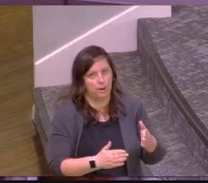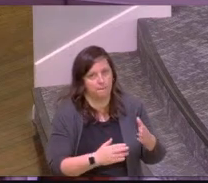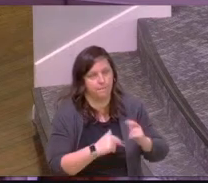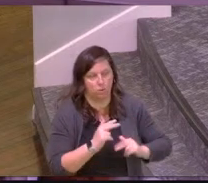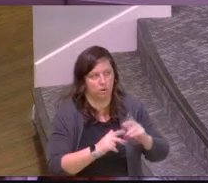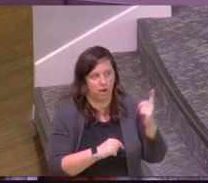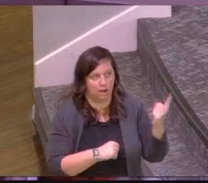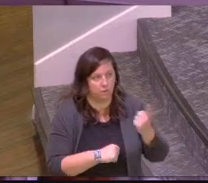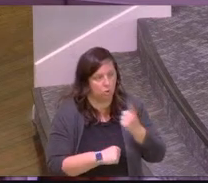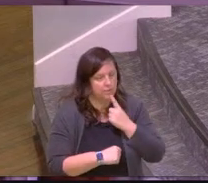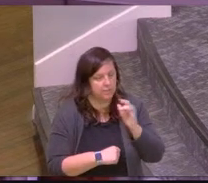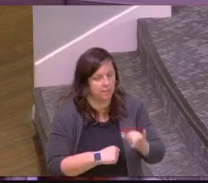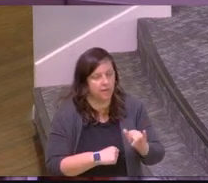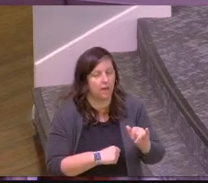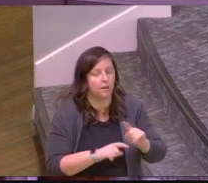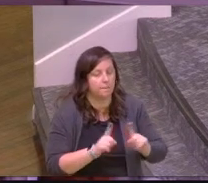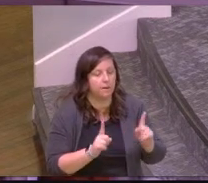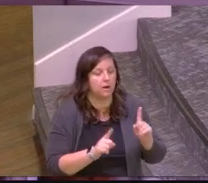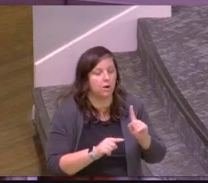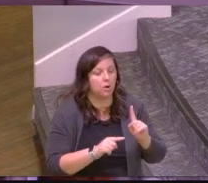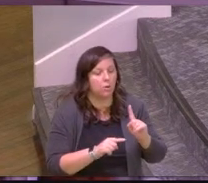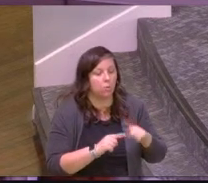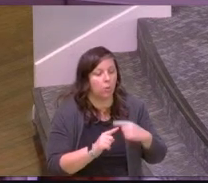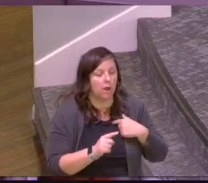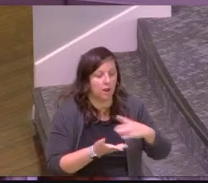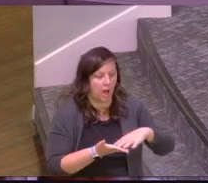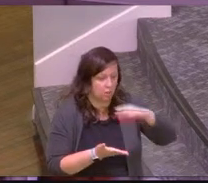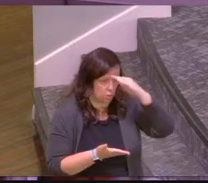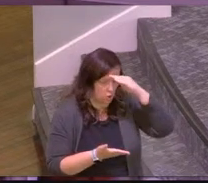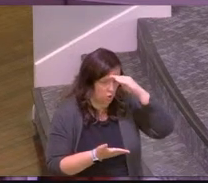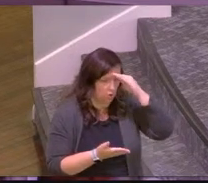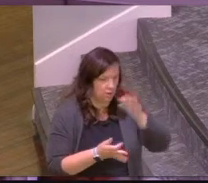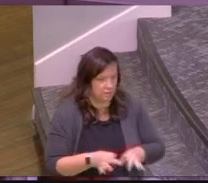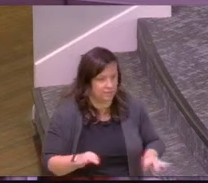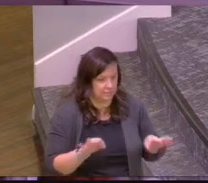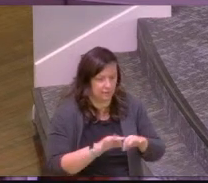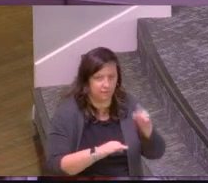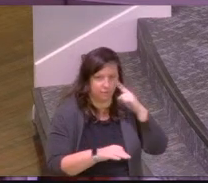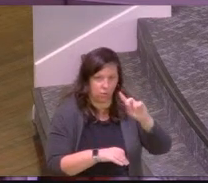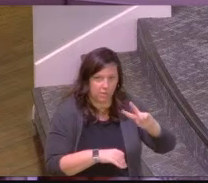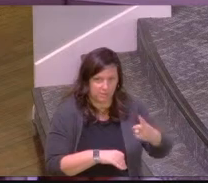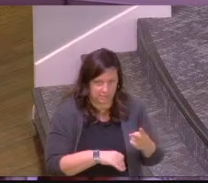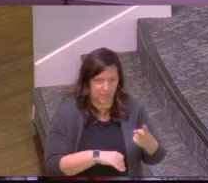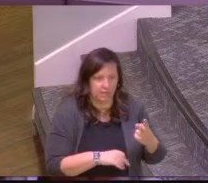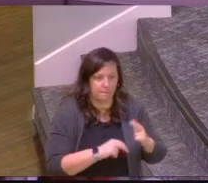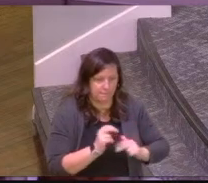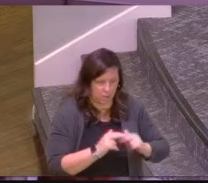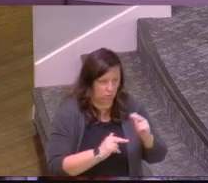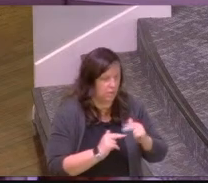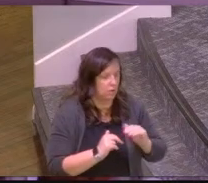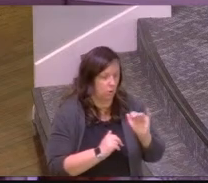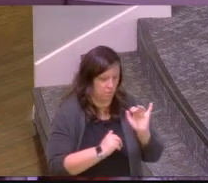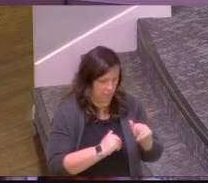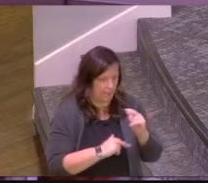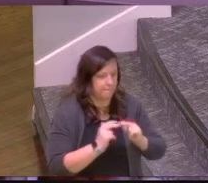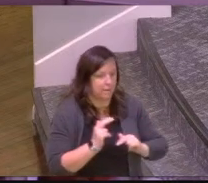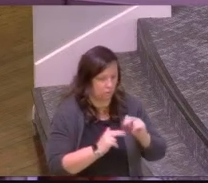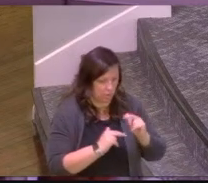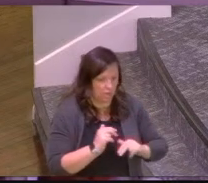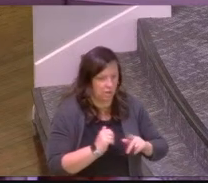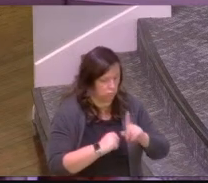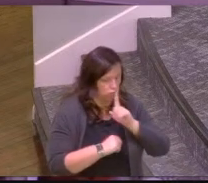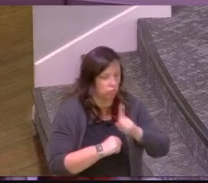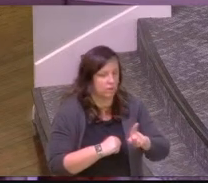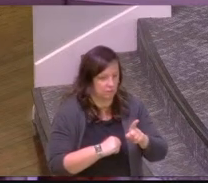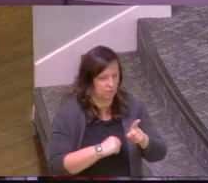the significance of the second building, where it literally ushered in desegregation of